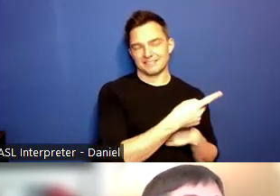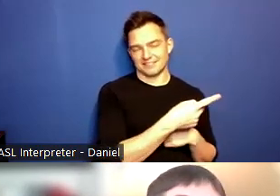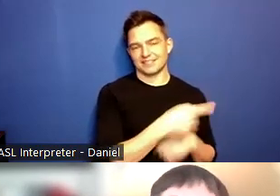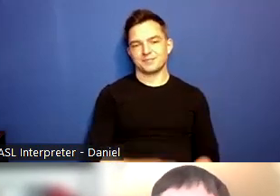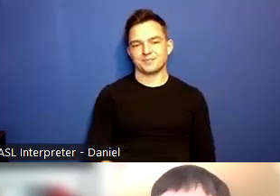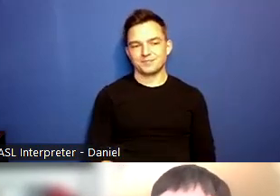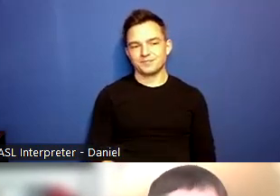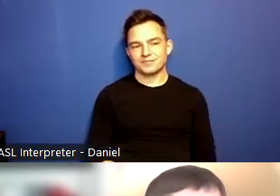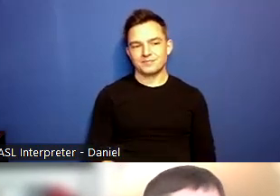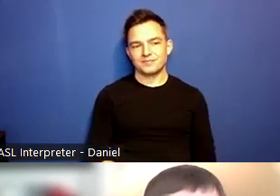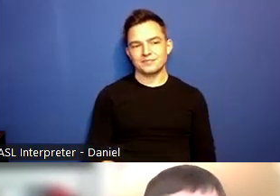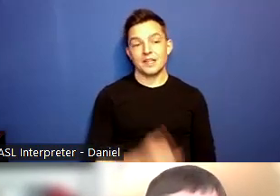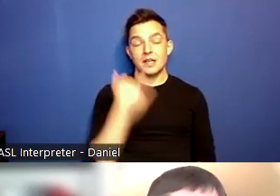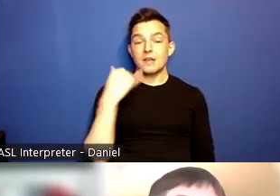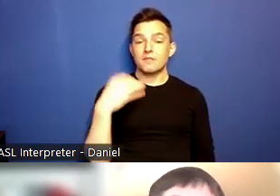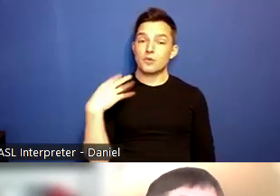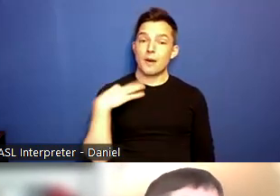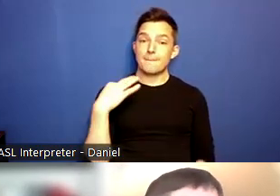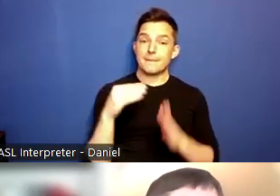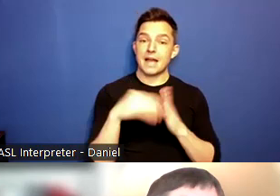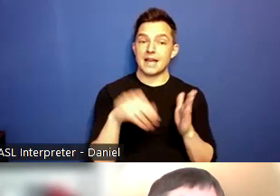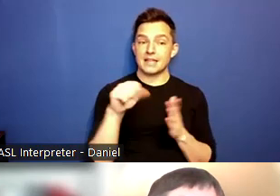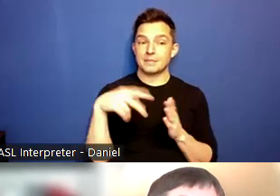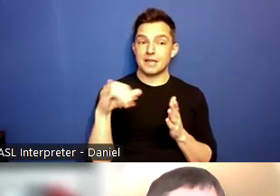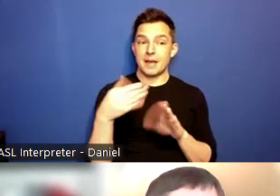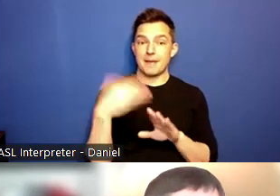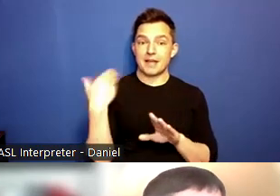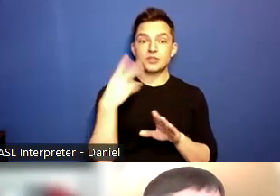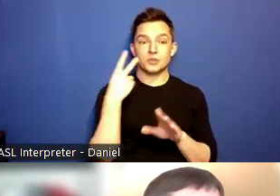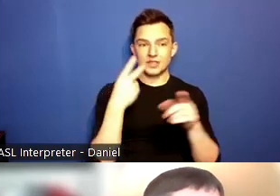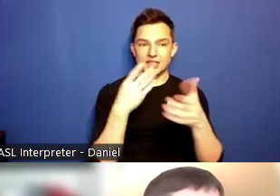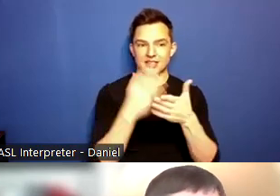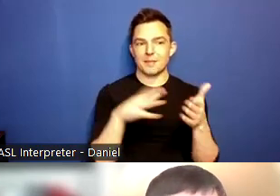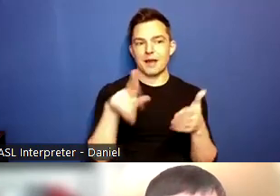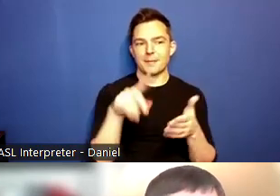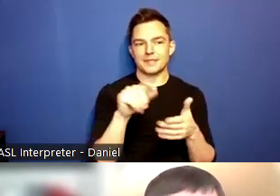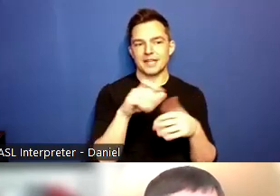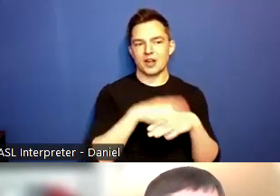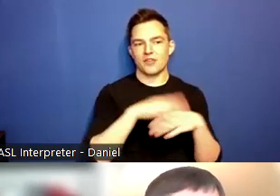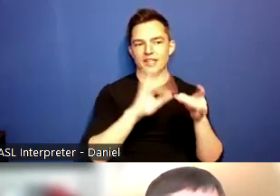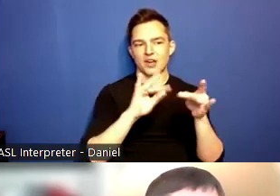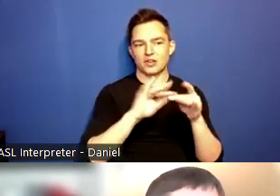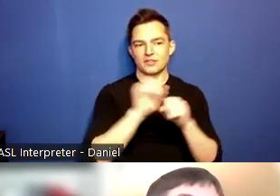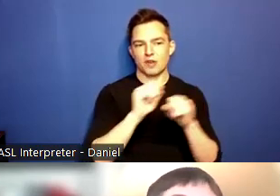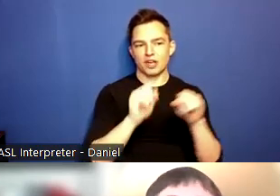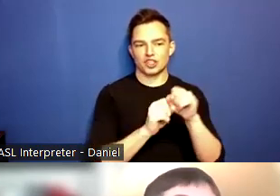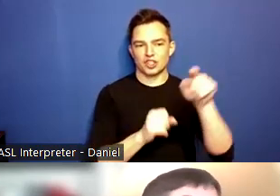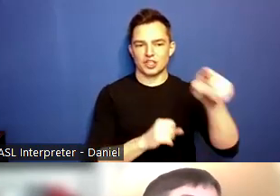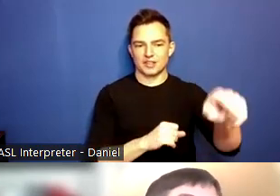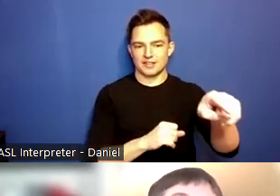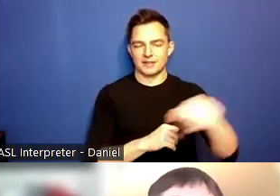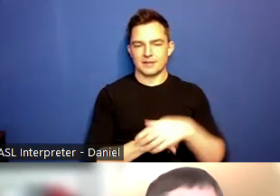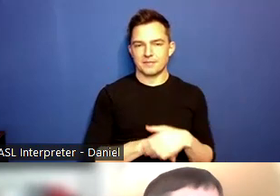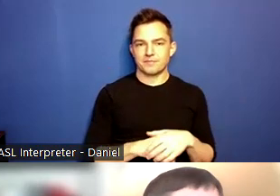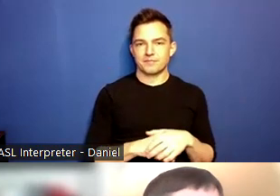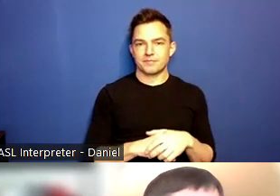If you have applied to SPI in the past, you'll see that there have been some updates to the narrative structure for SPI. Rather than